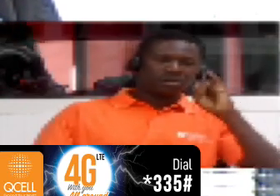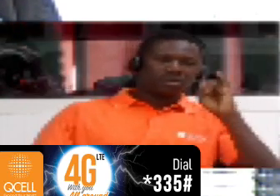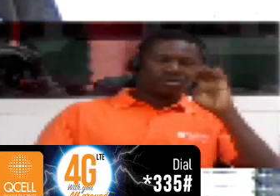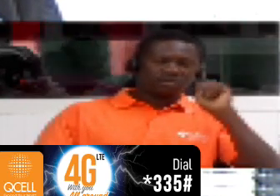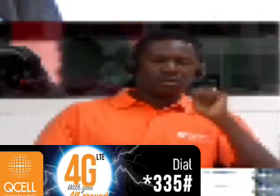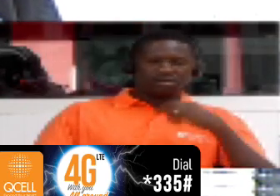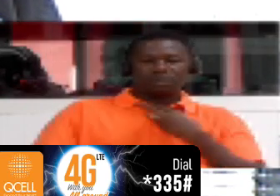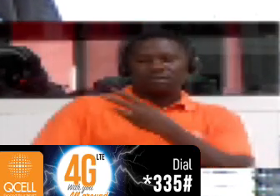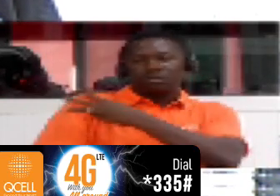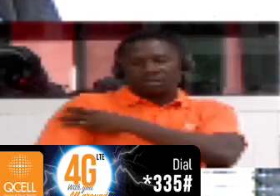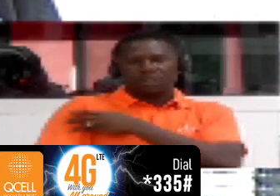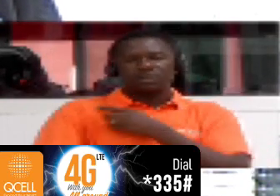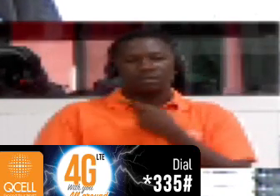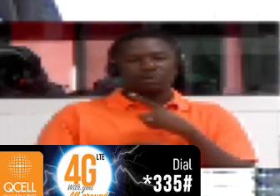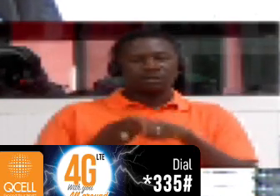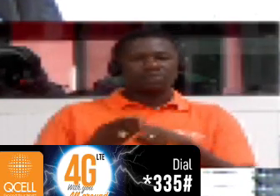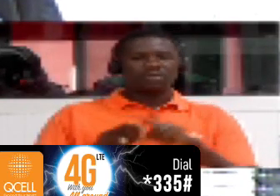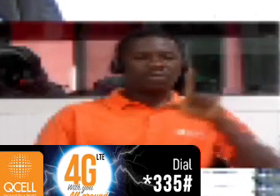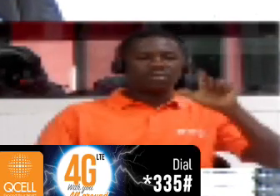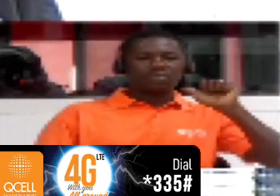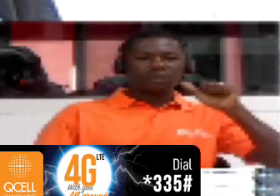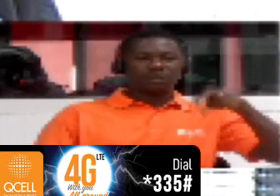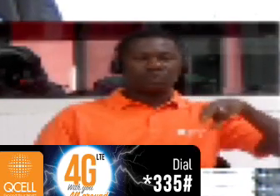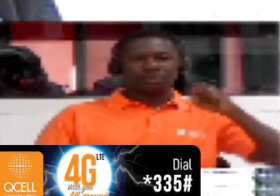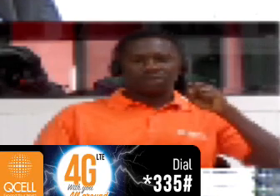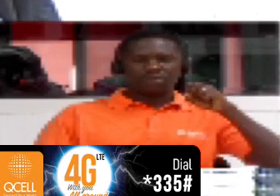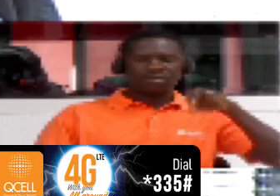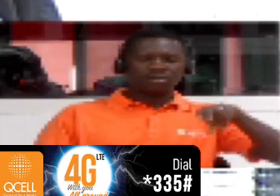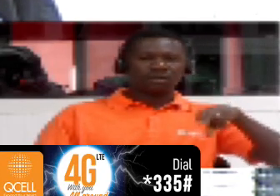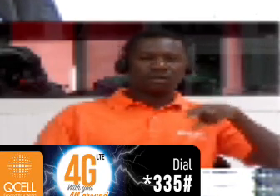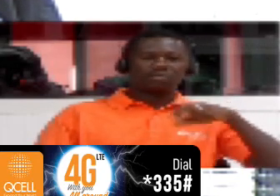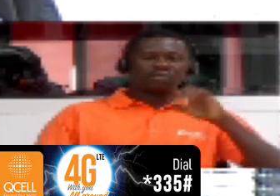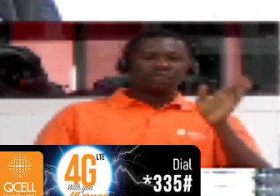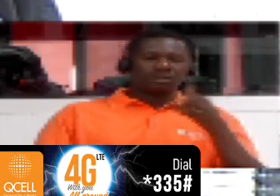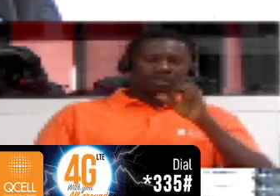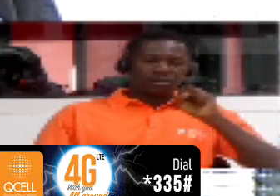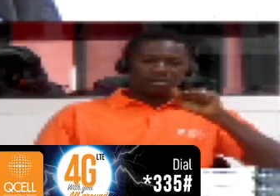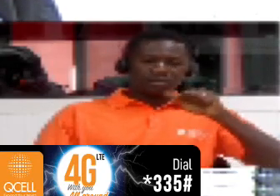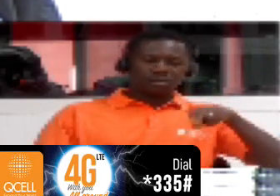at the time. Lamin Sambu? Lamin Sambu was a